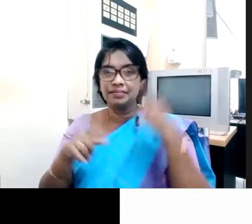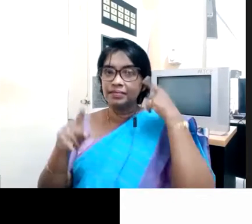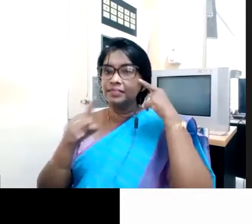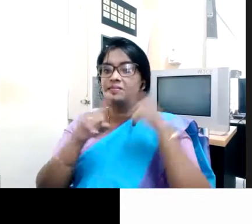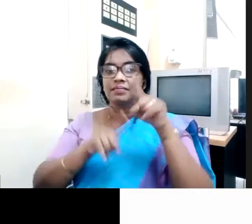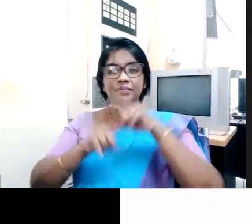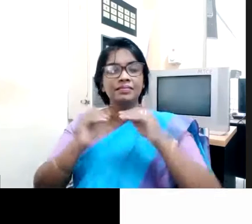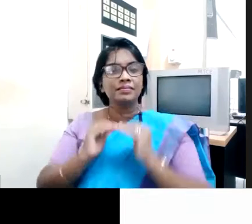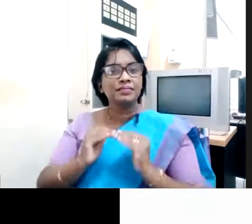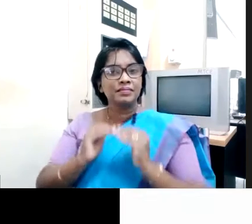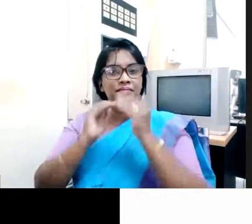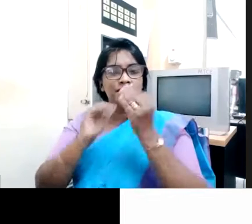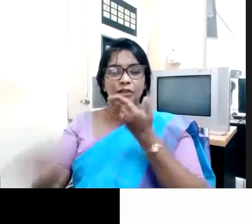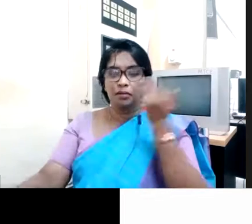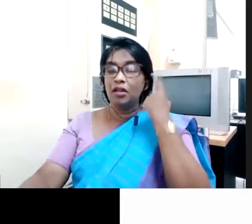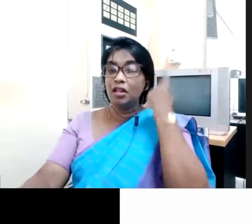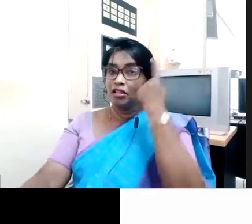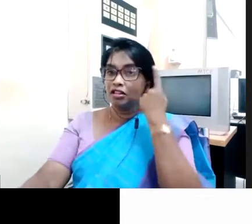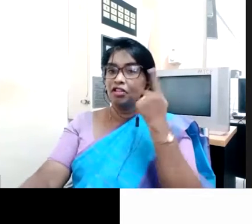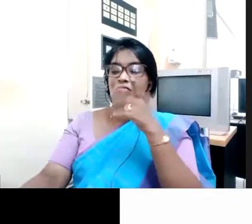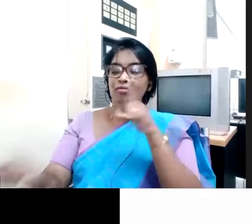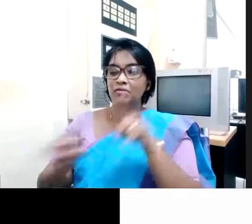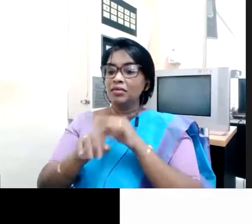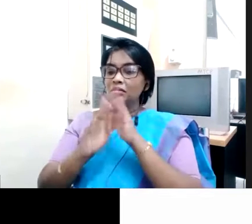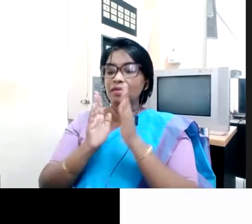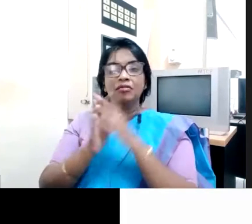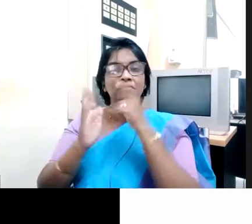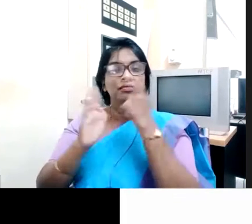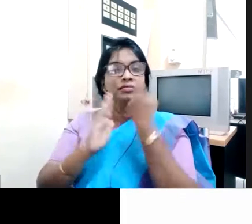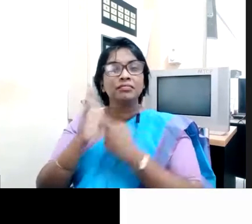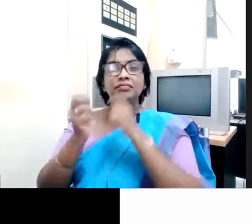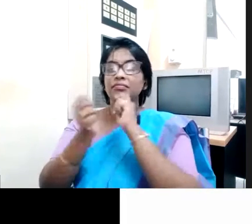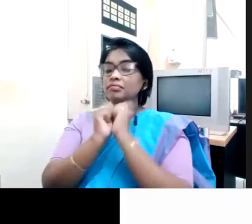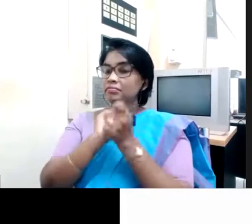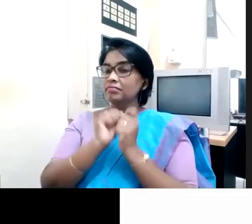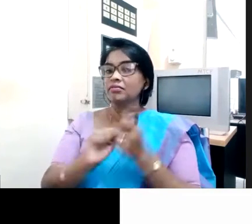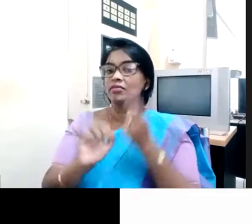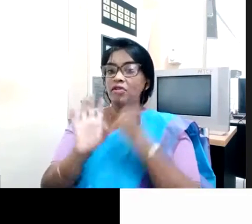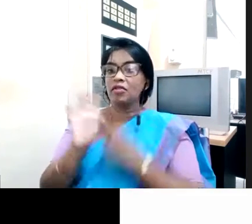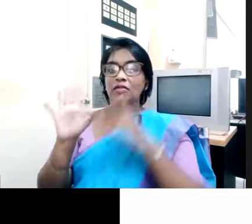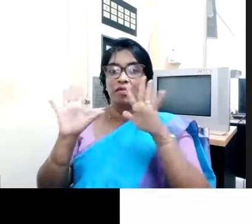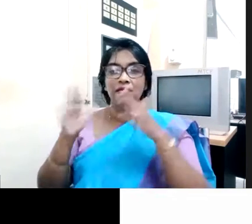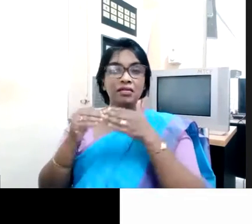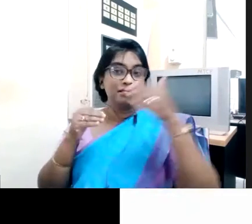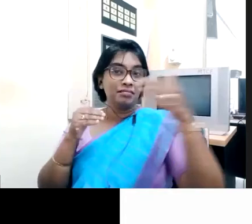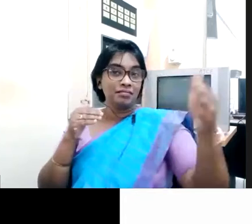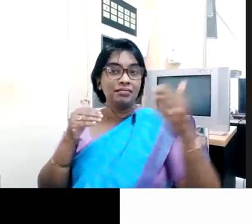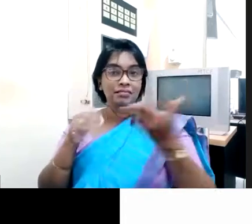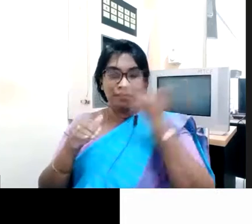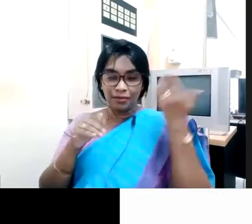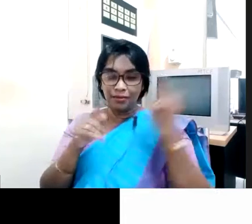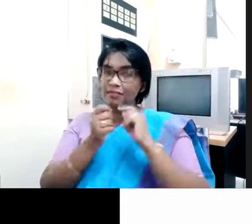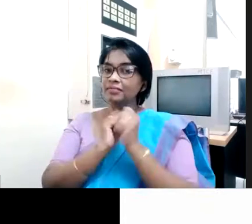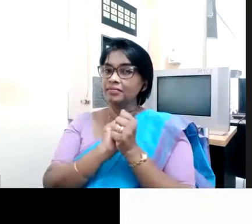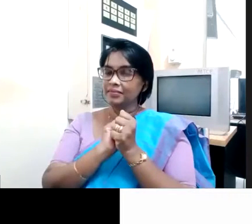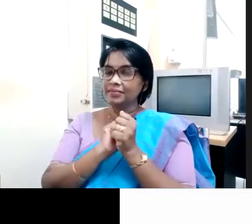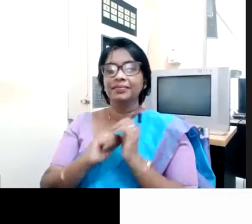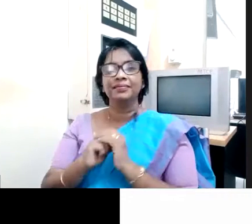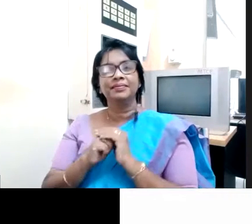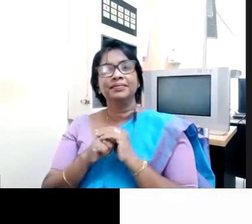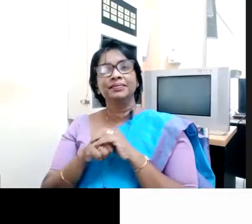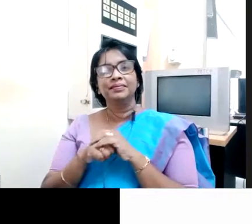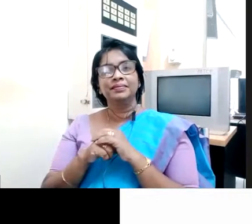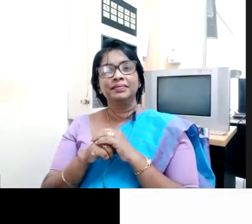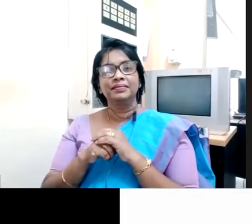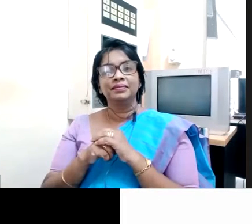at will take 10 years now is happening in few months, and then that really puts everyone under pressure